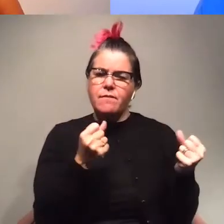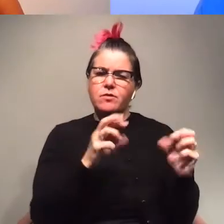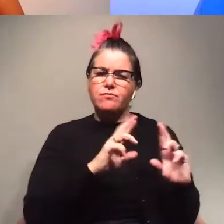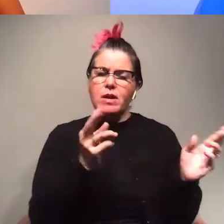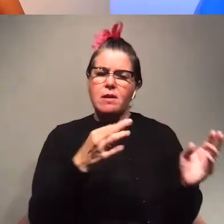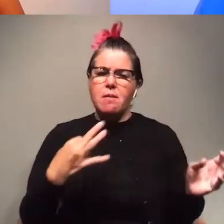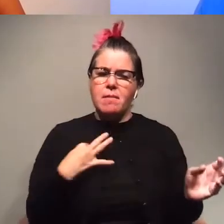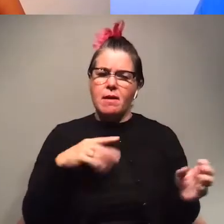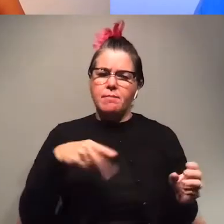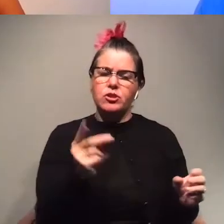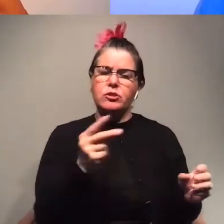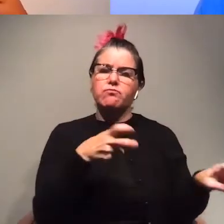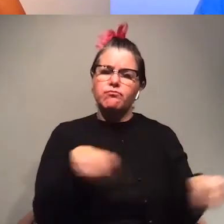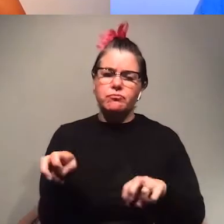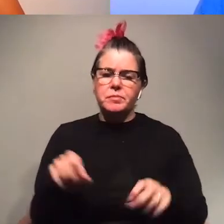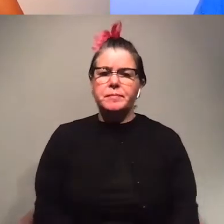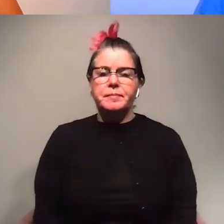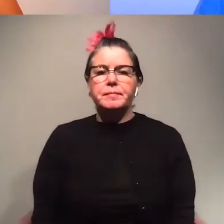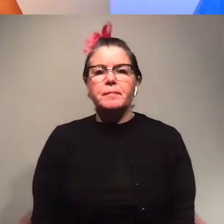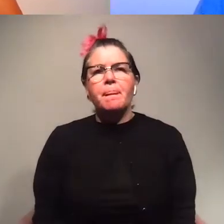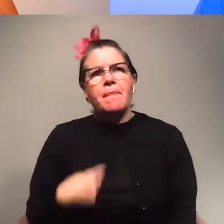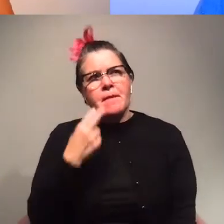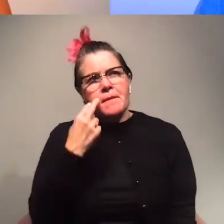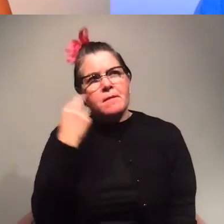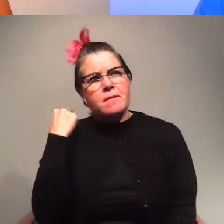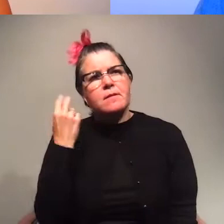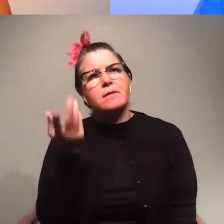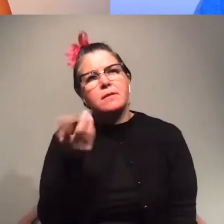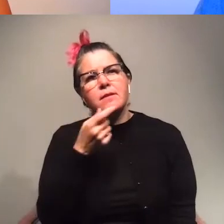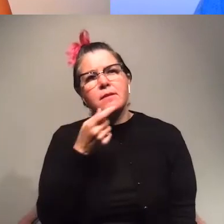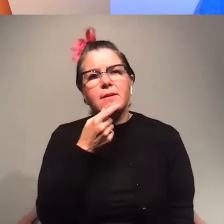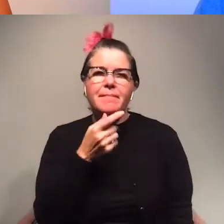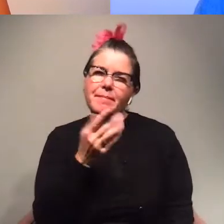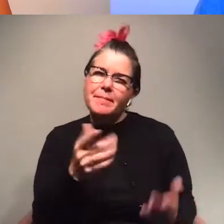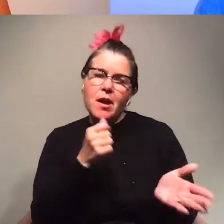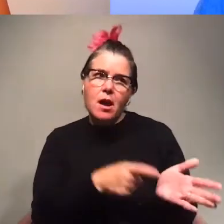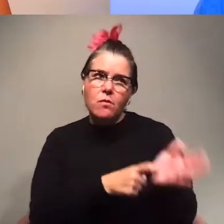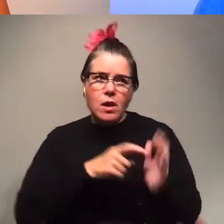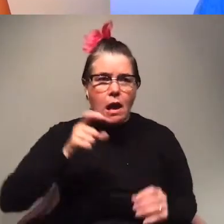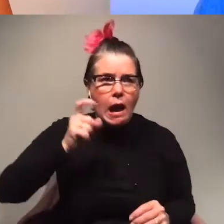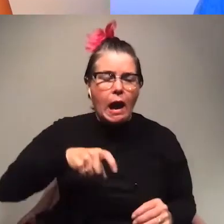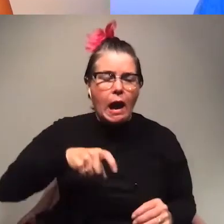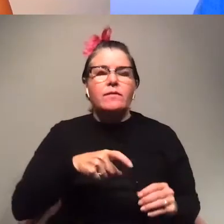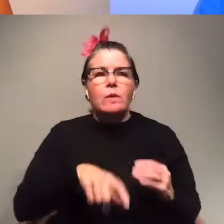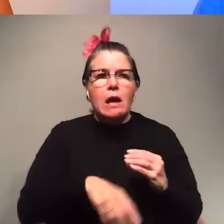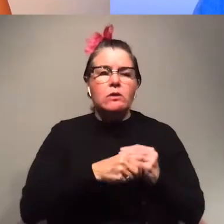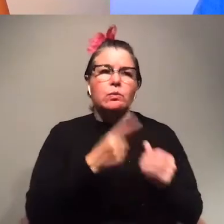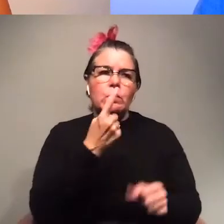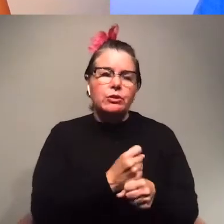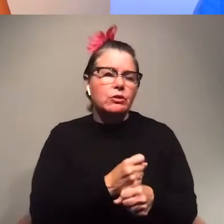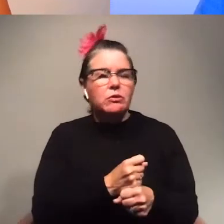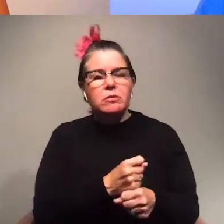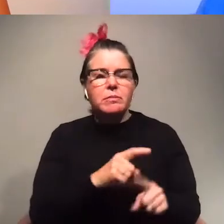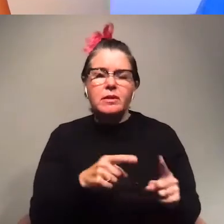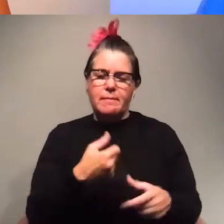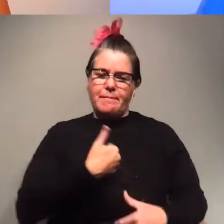to my PhD. In retrospective, I probably didn't have to do that, but I think it really helped me feel a little bit more confident